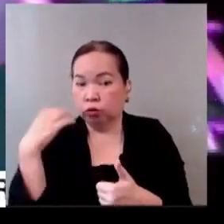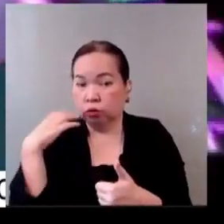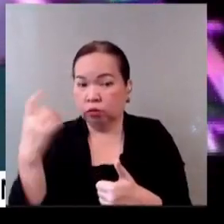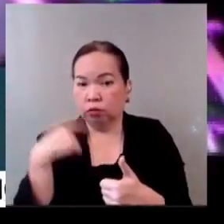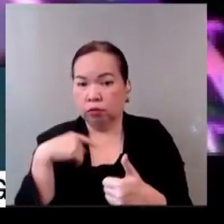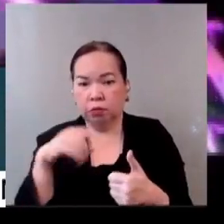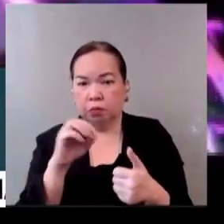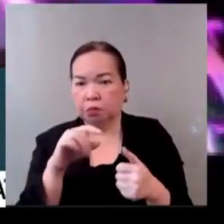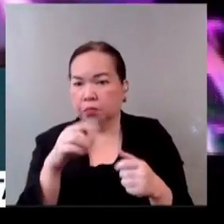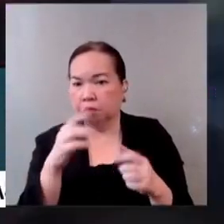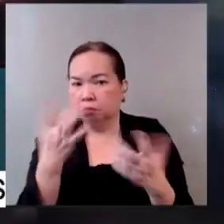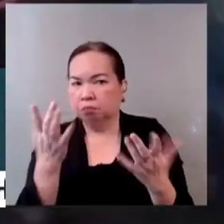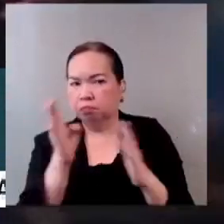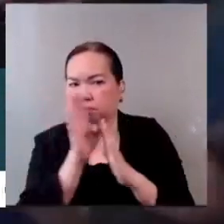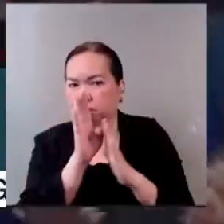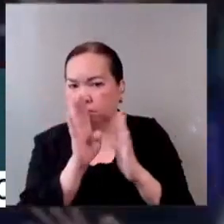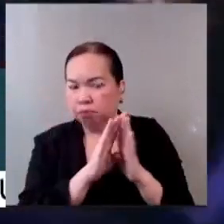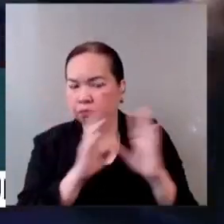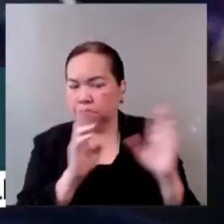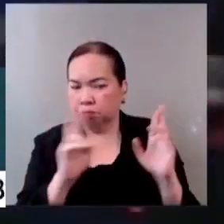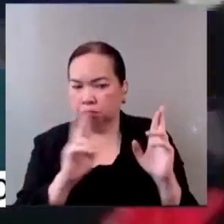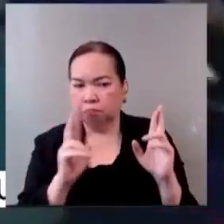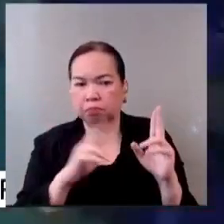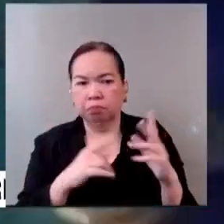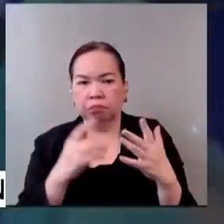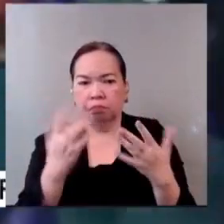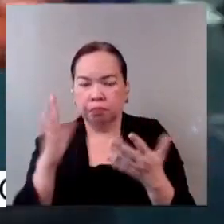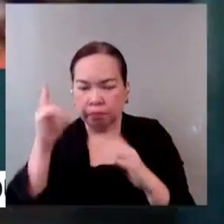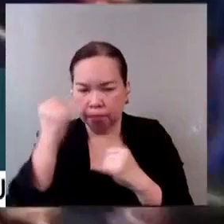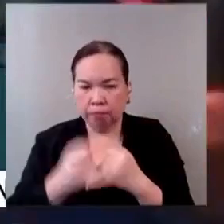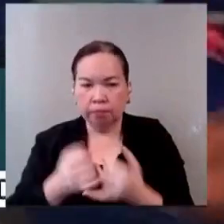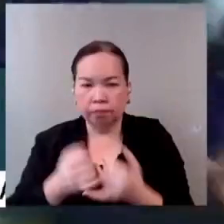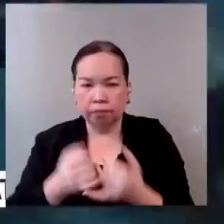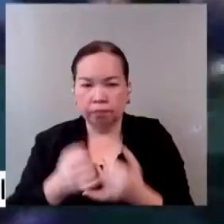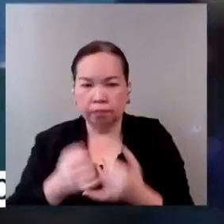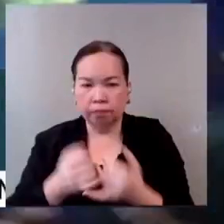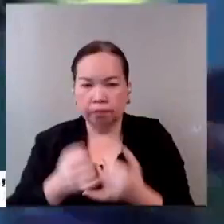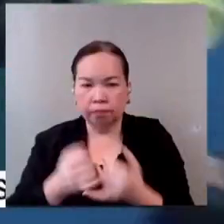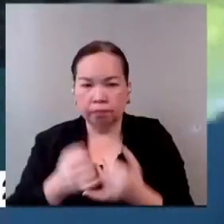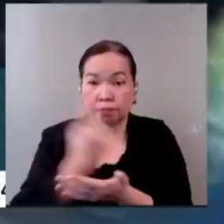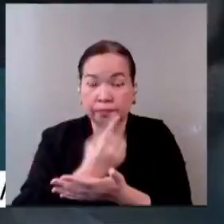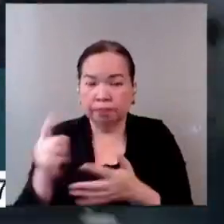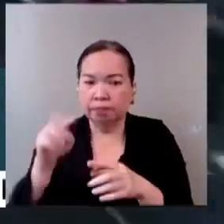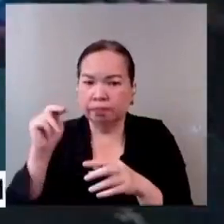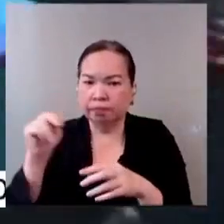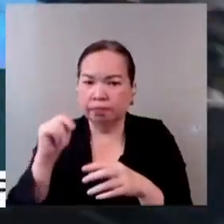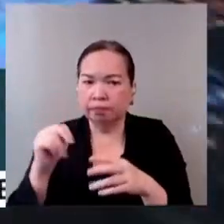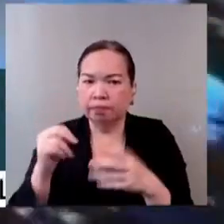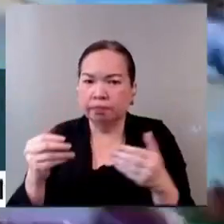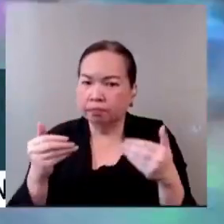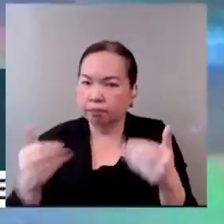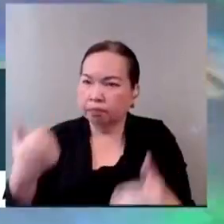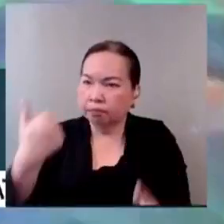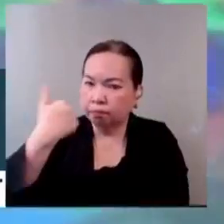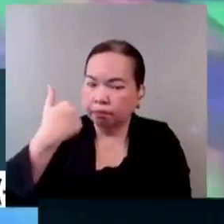the bill. The measure will be ripe for final approval next week, but it still needs a go-ahead from the Senate.